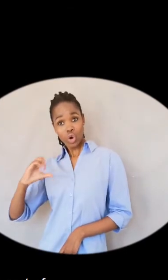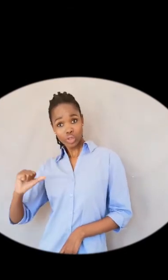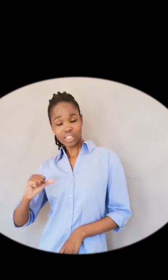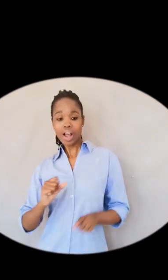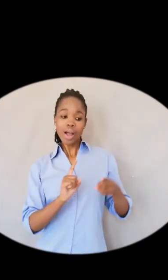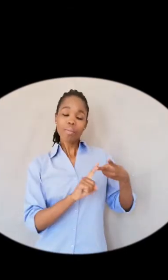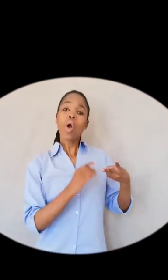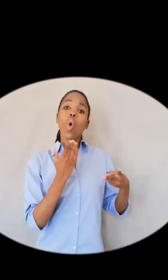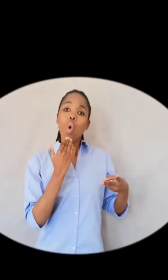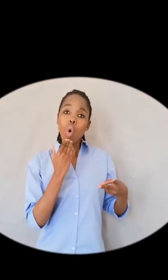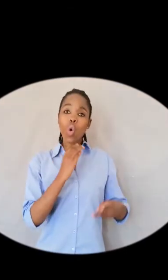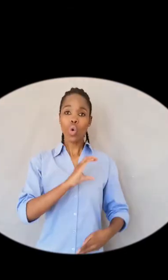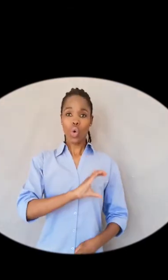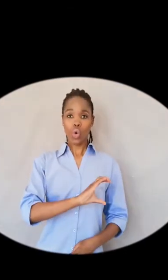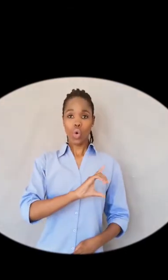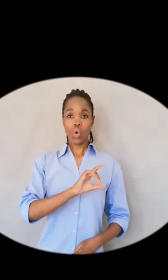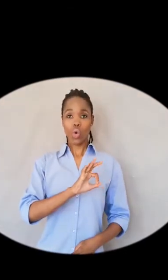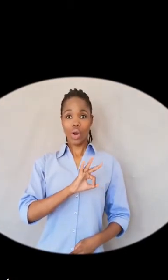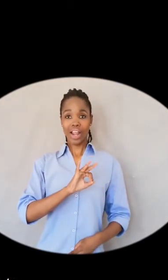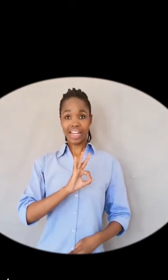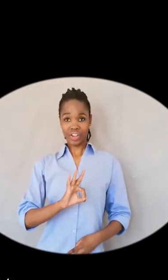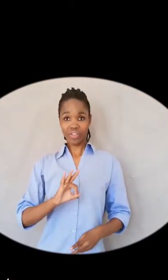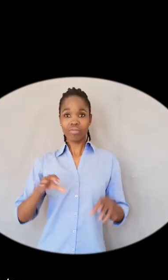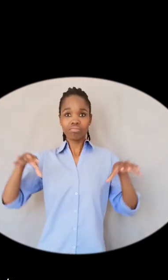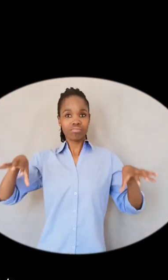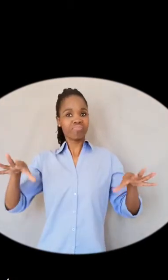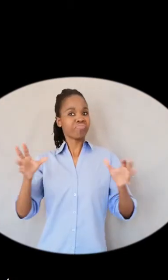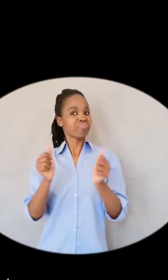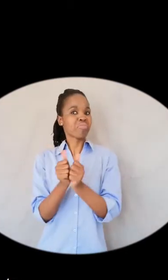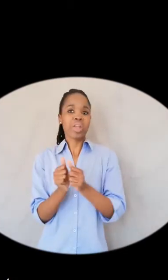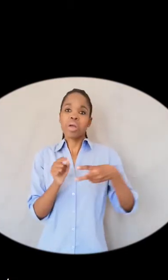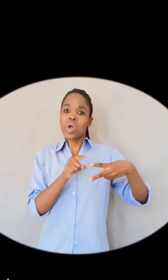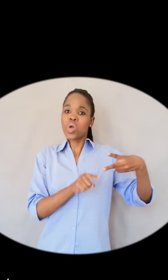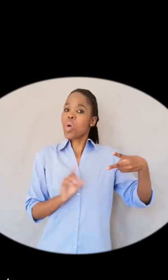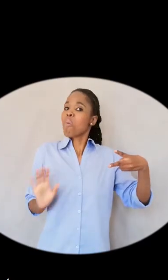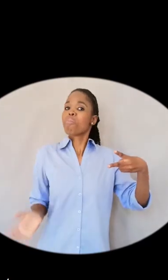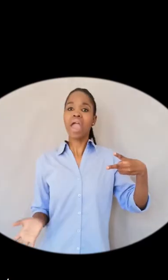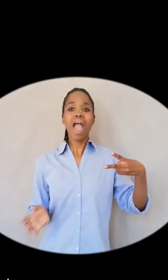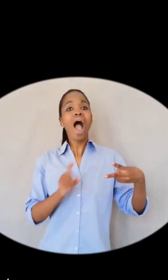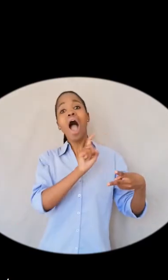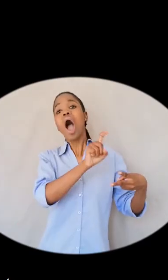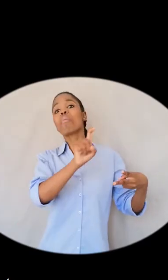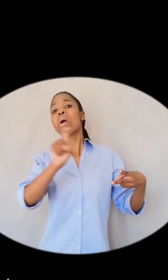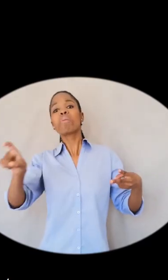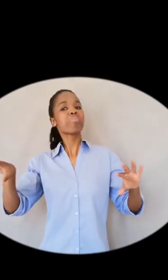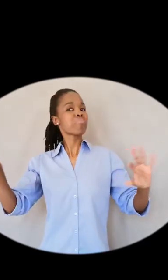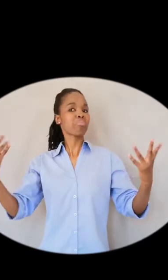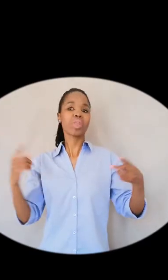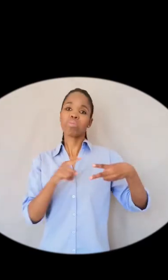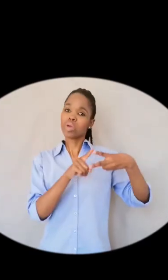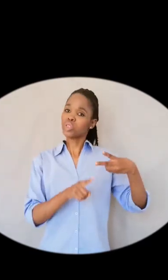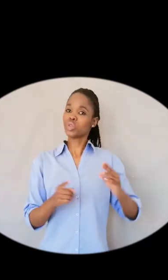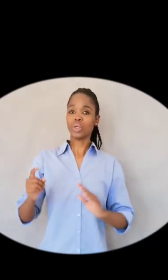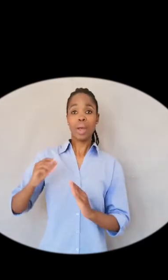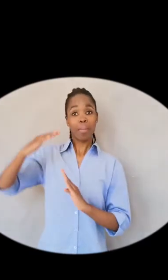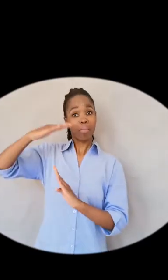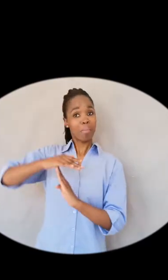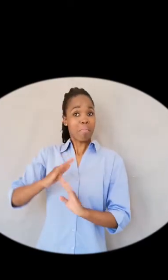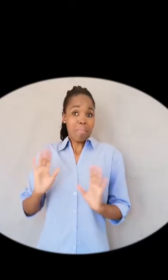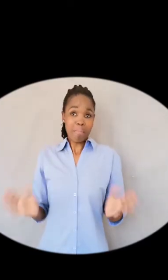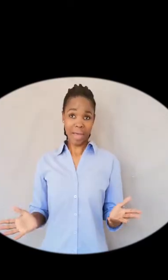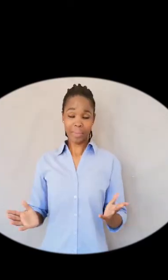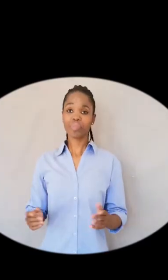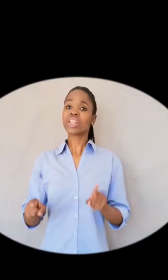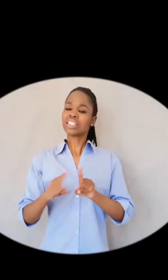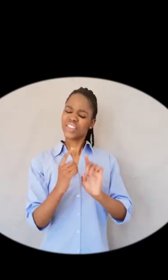agreement right now is us and Cliff Central. So the first thing we did to try and outrun the market was build these three